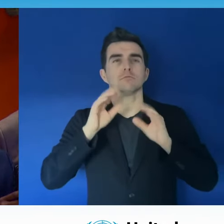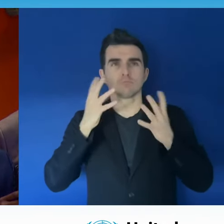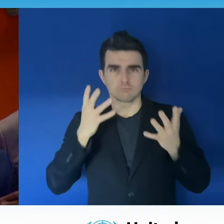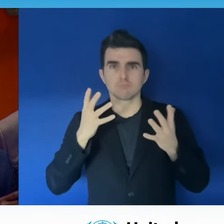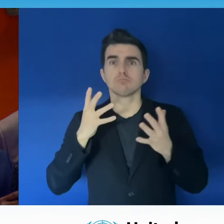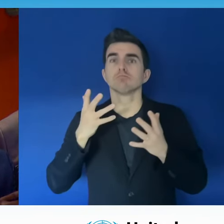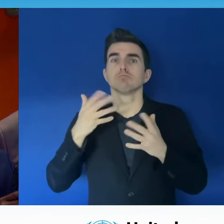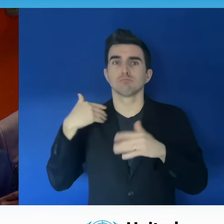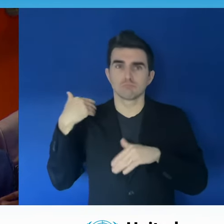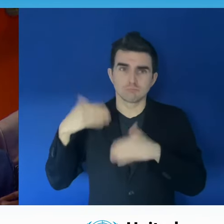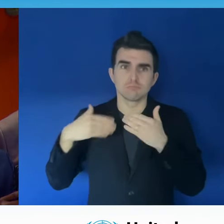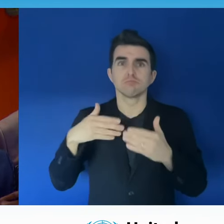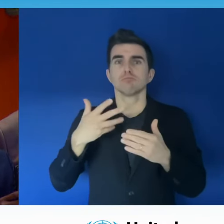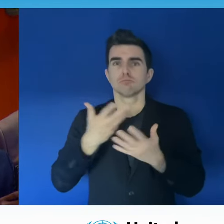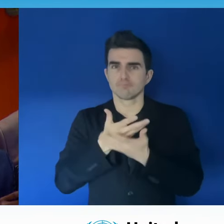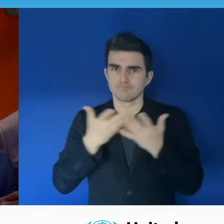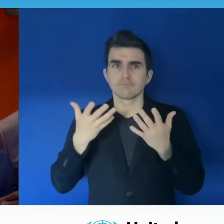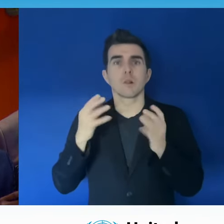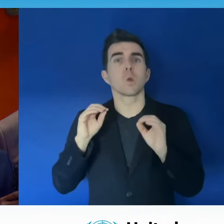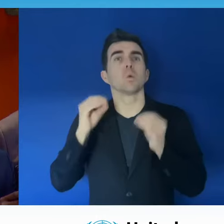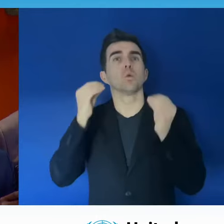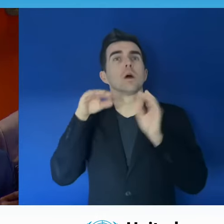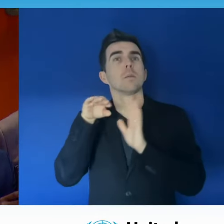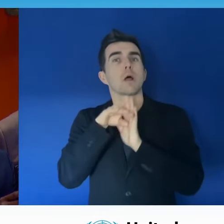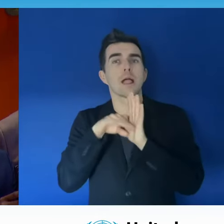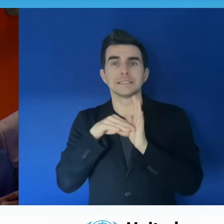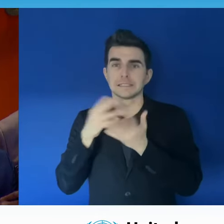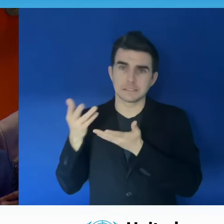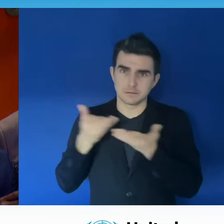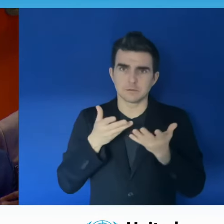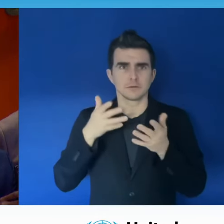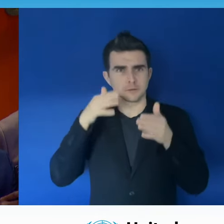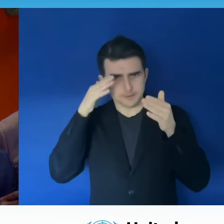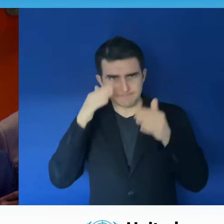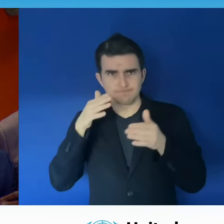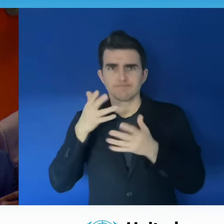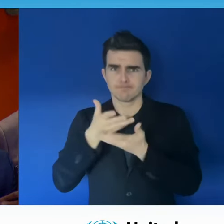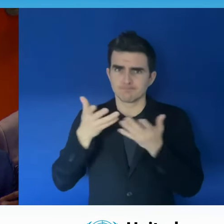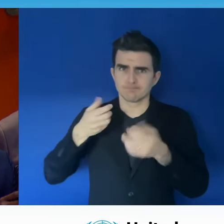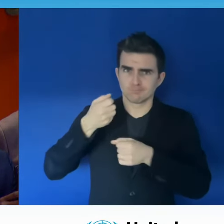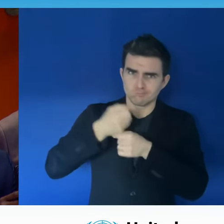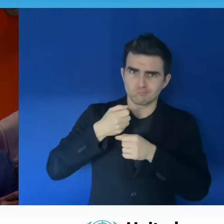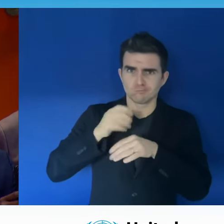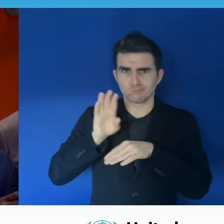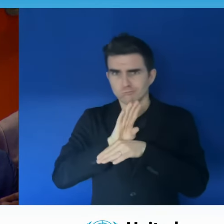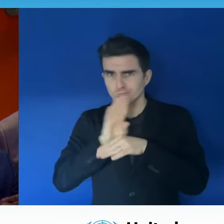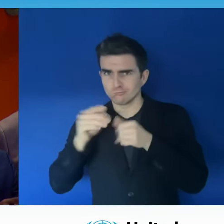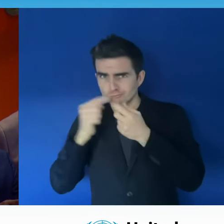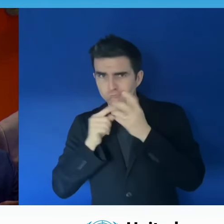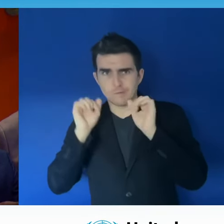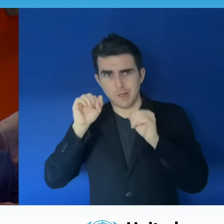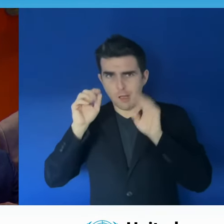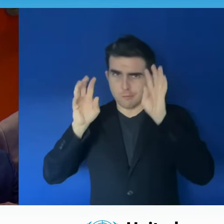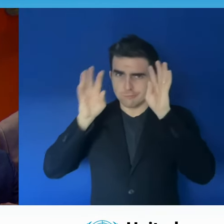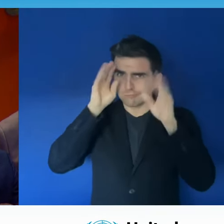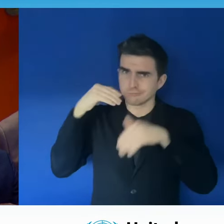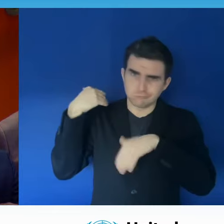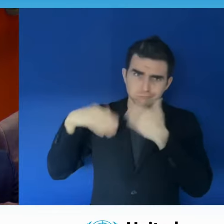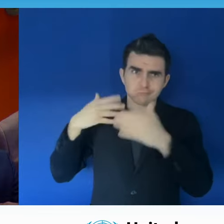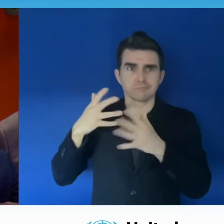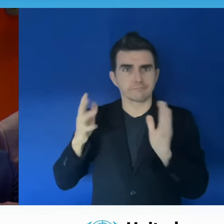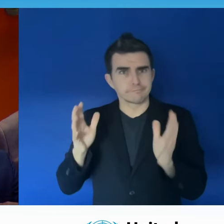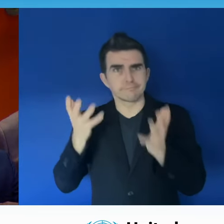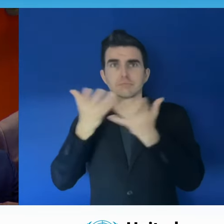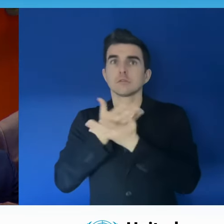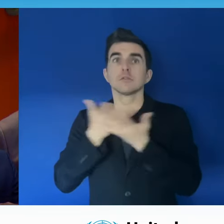from poverty, but also to harness the actualize their potential by participating stakeholders in national